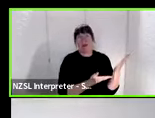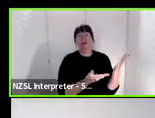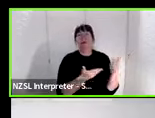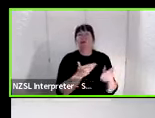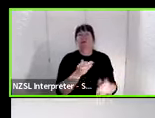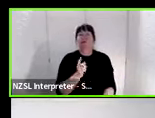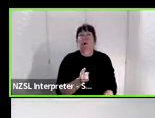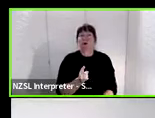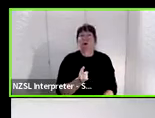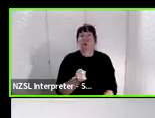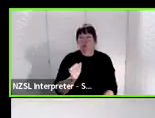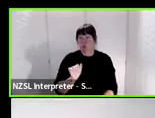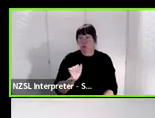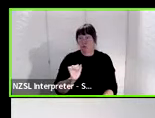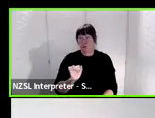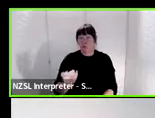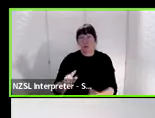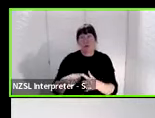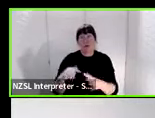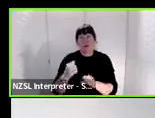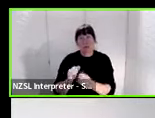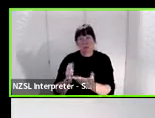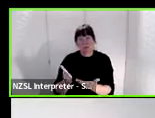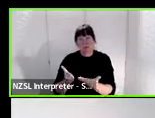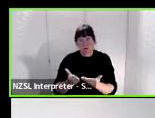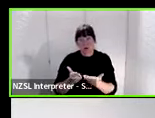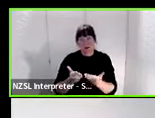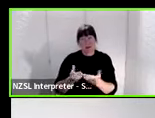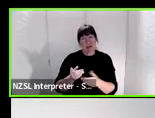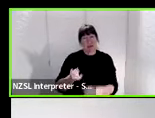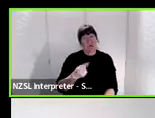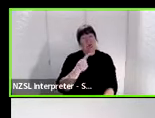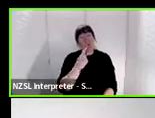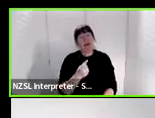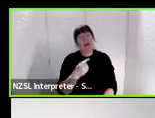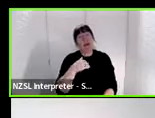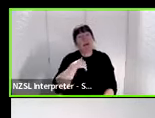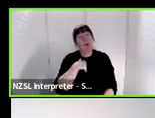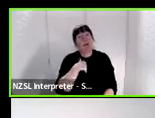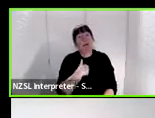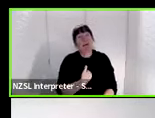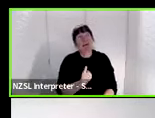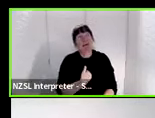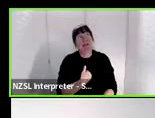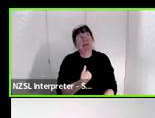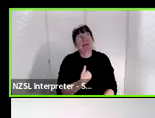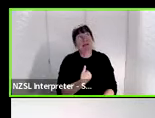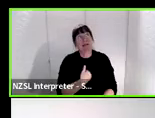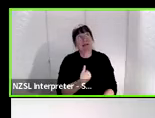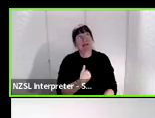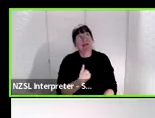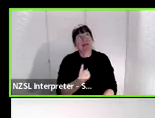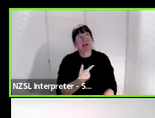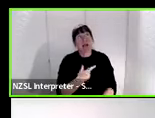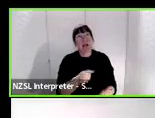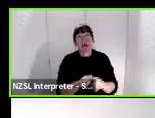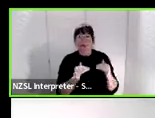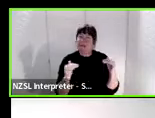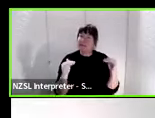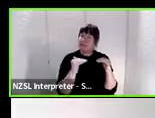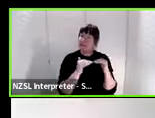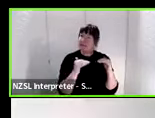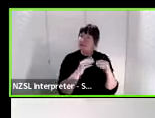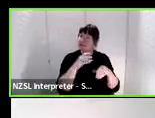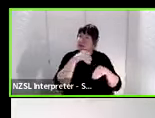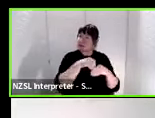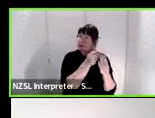in the examples that you've given, are you saying to us that there needs to be some kind of standards inserted into the